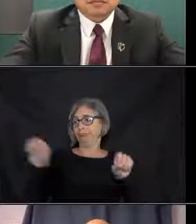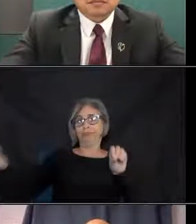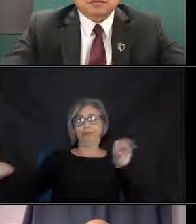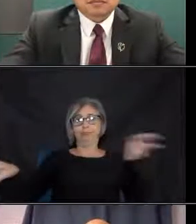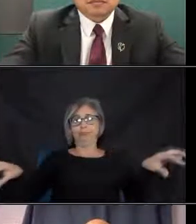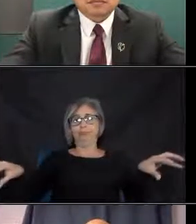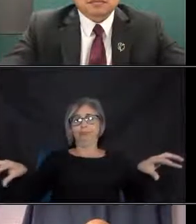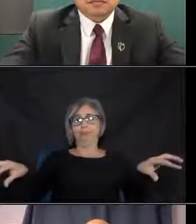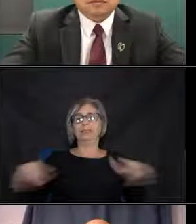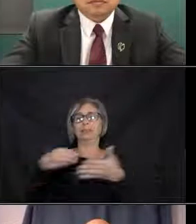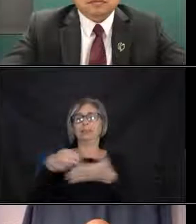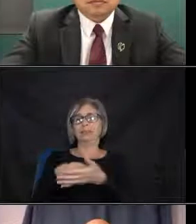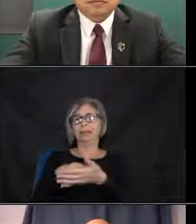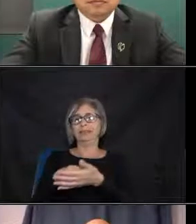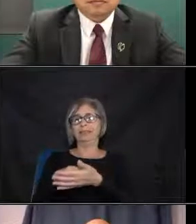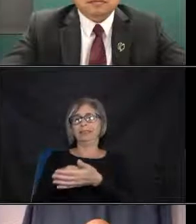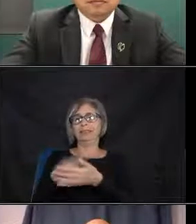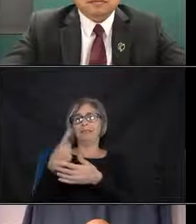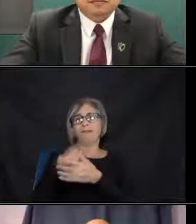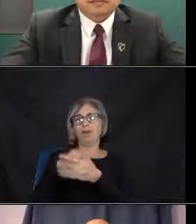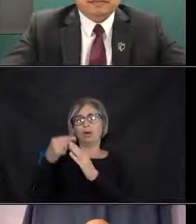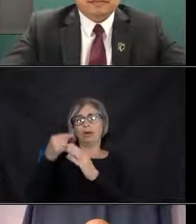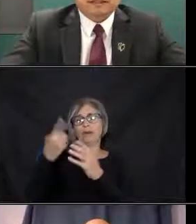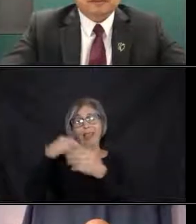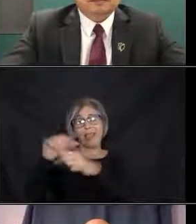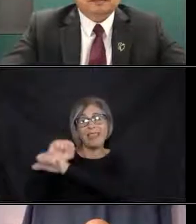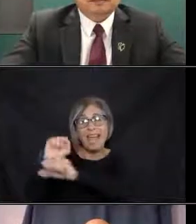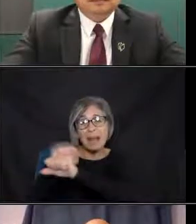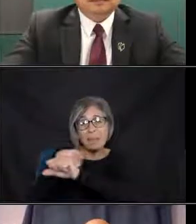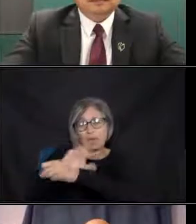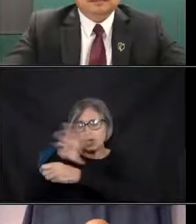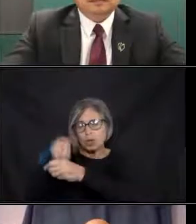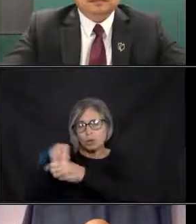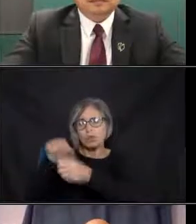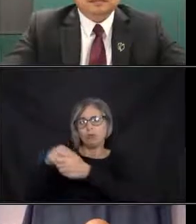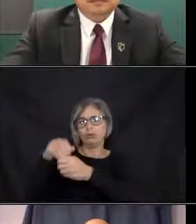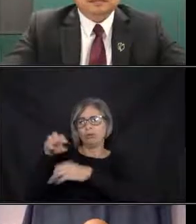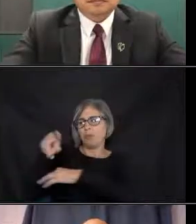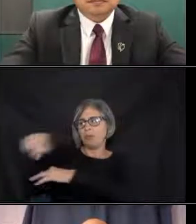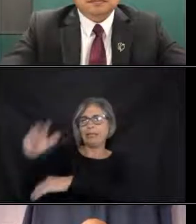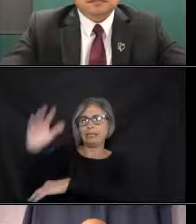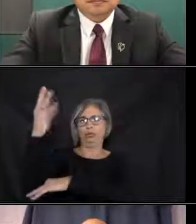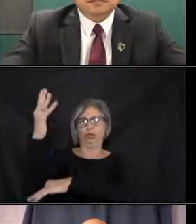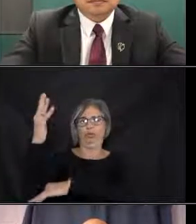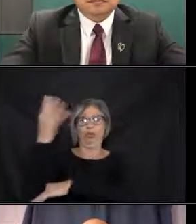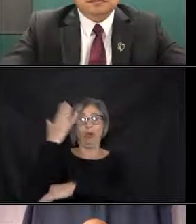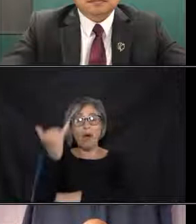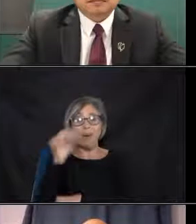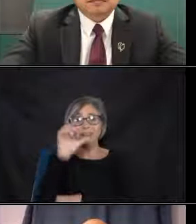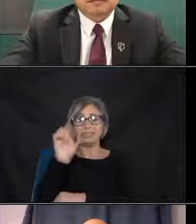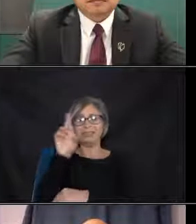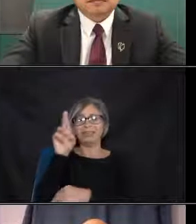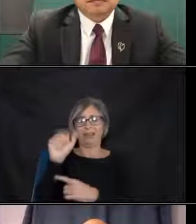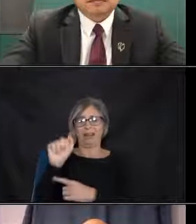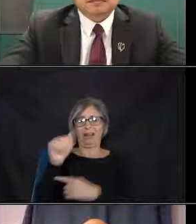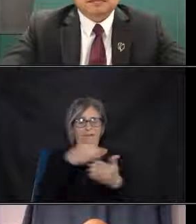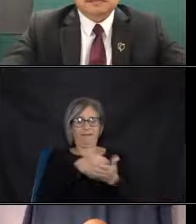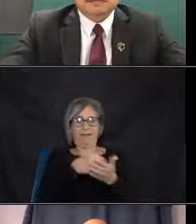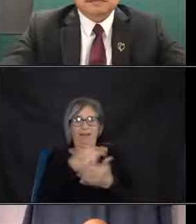amount to pay for the labor involved in planting trees, because the CRA funds